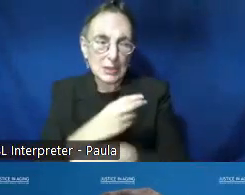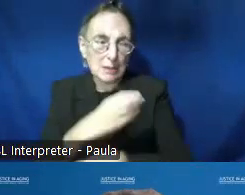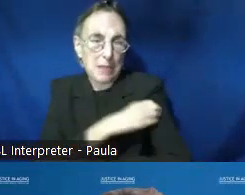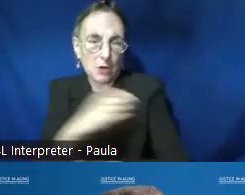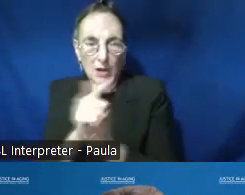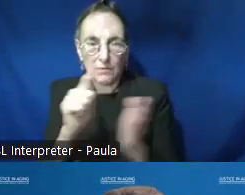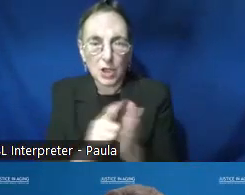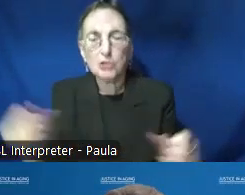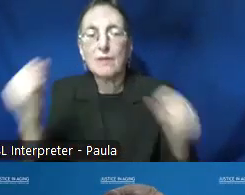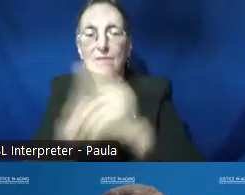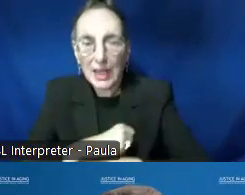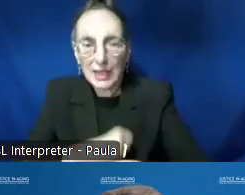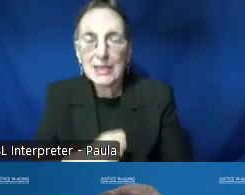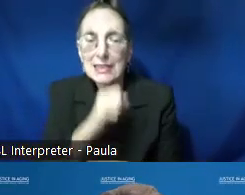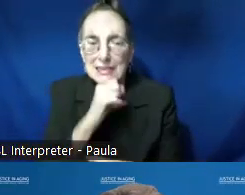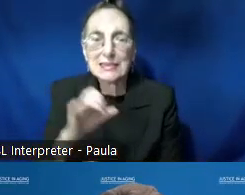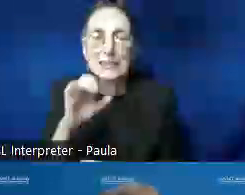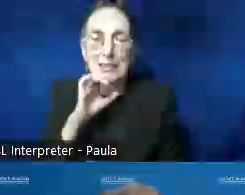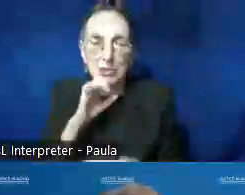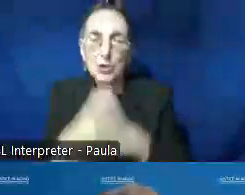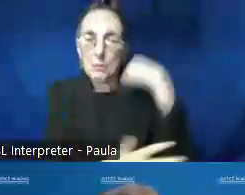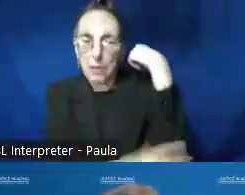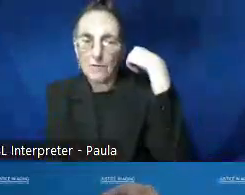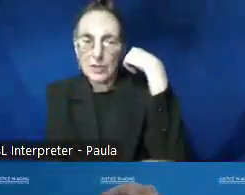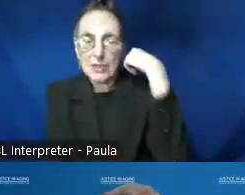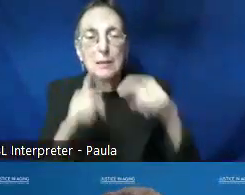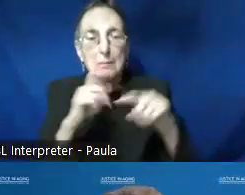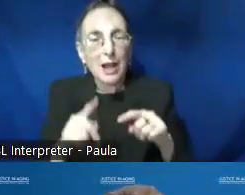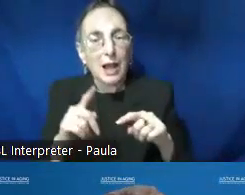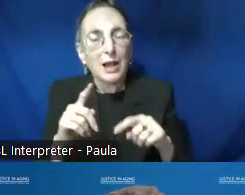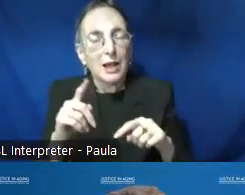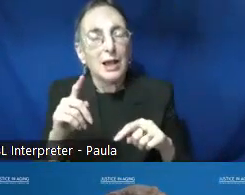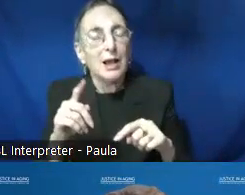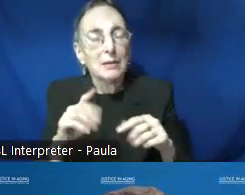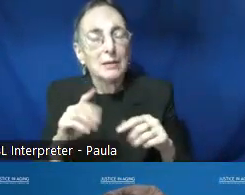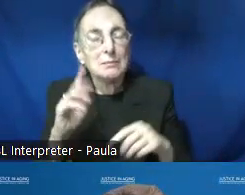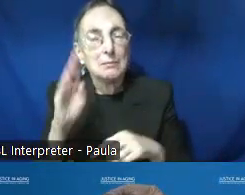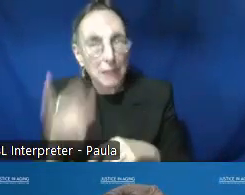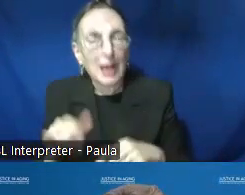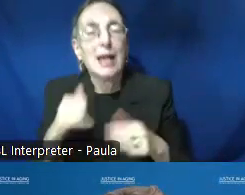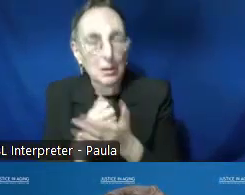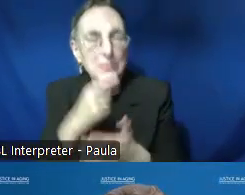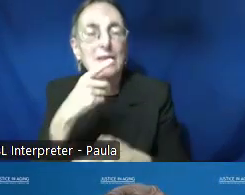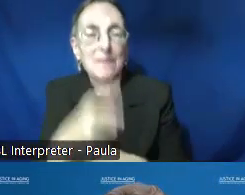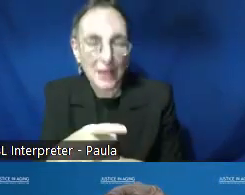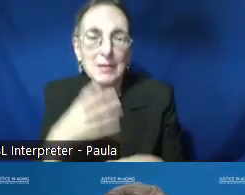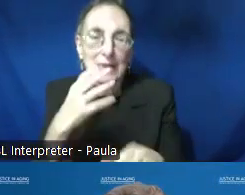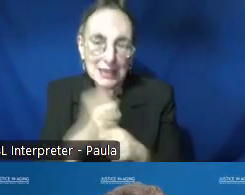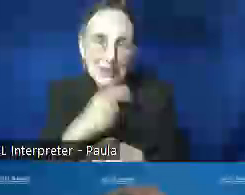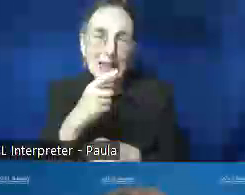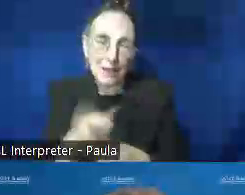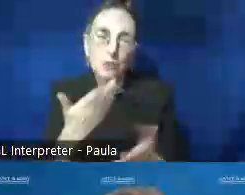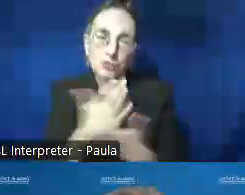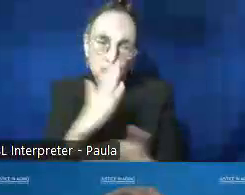senior poverty by securing access to affordable health care, economic security, housing, elder rights, and the